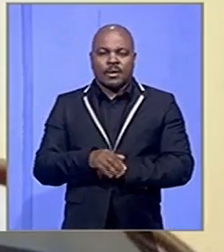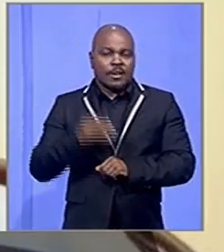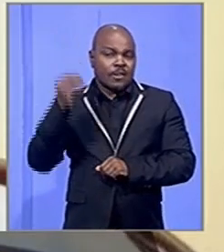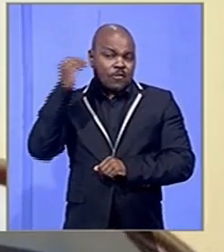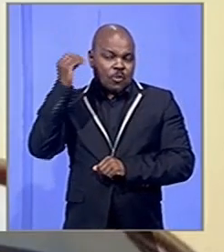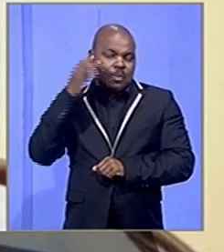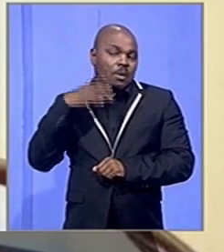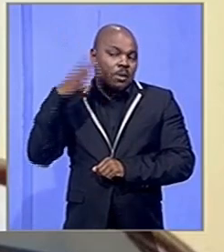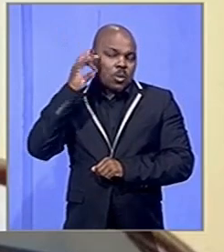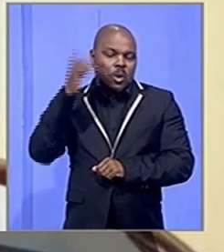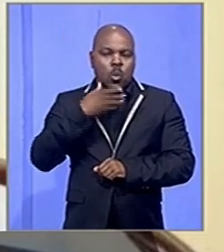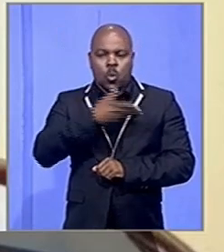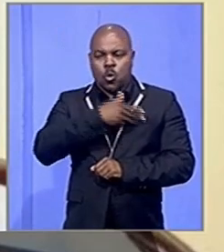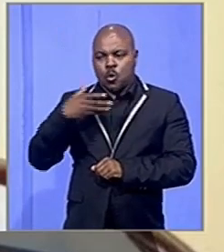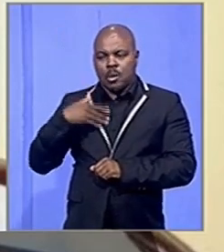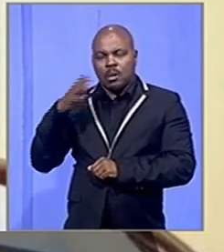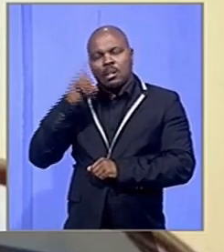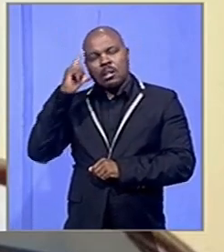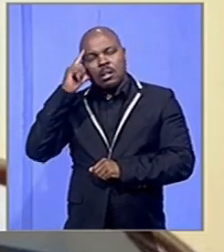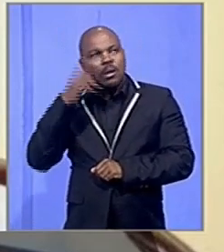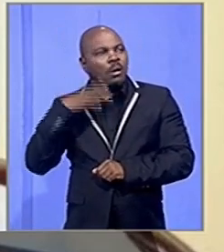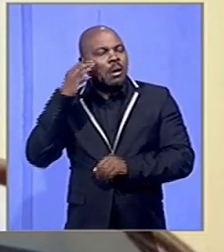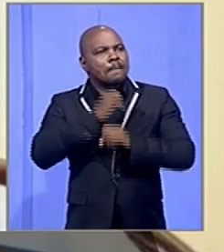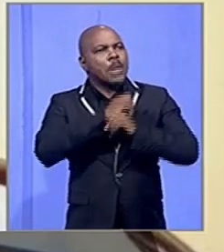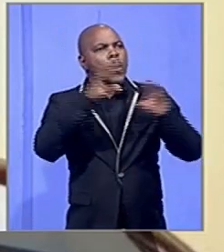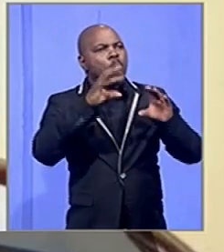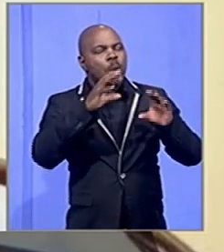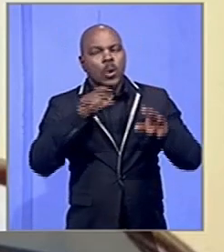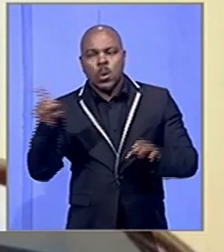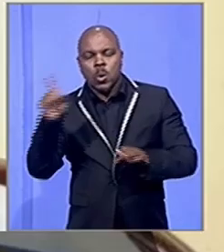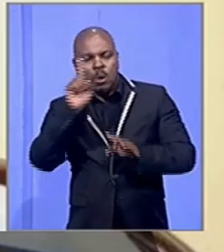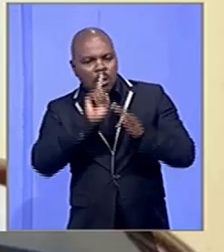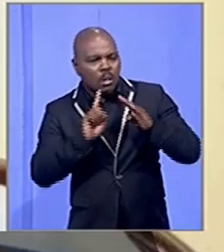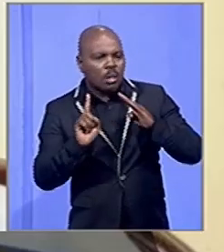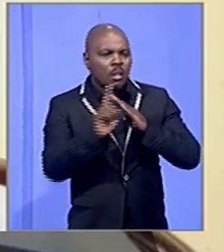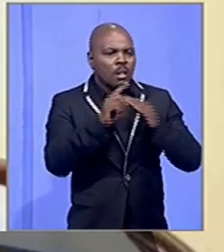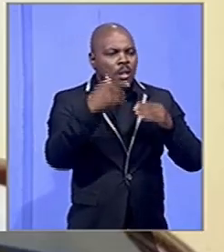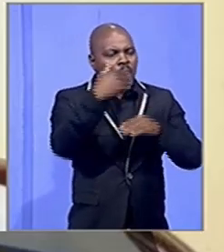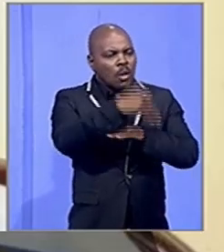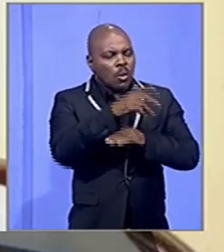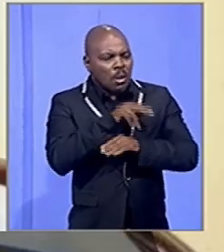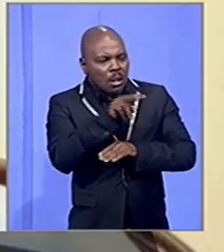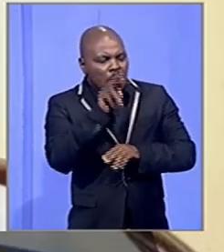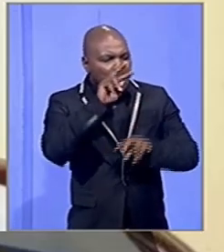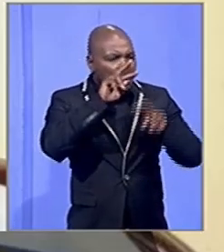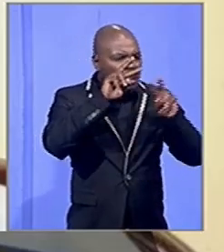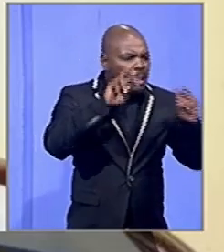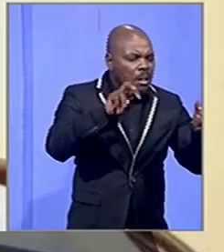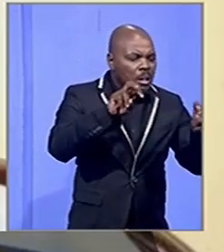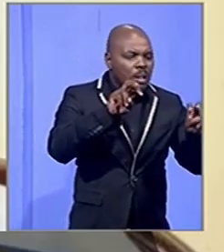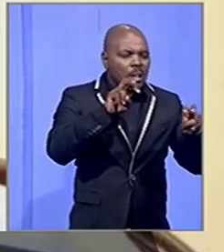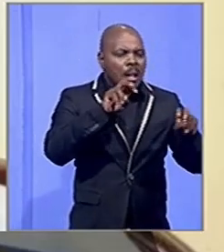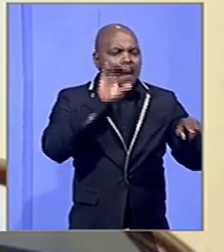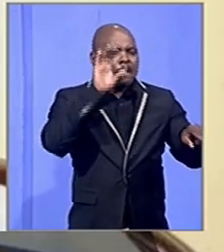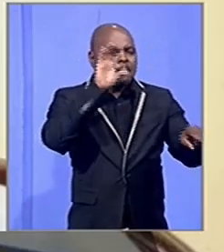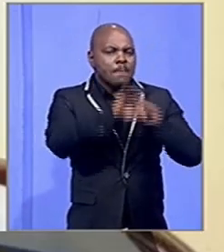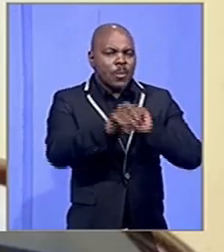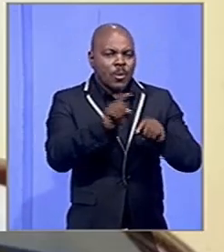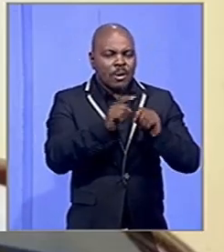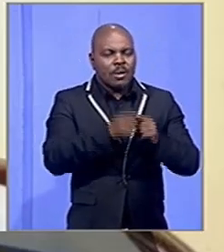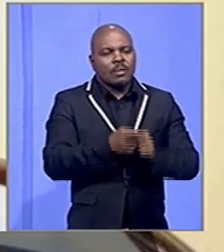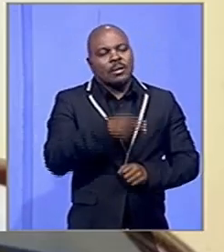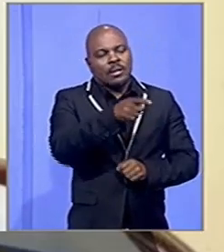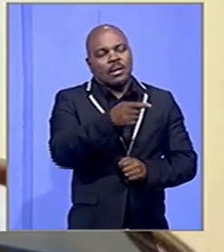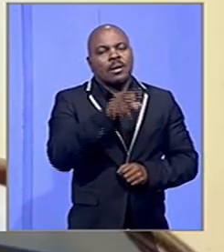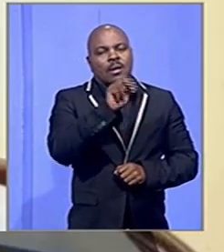o be a robetse ge a tsošwa ke go thuthupa o ile a tšwela ka ntle go nyakišiša mme a lemoga gore sefatanaga sa gagwe se setšo